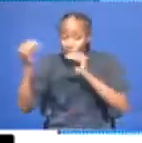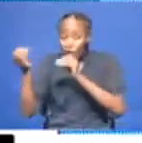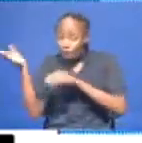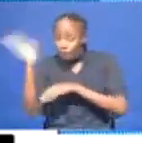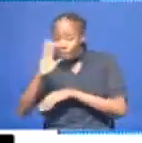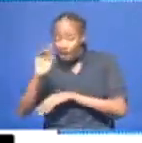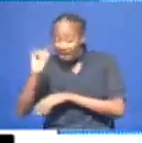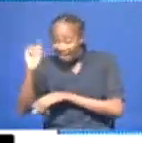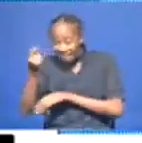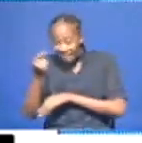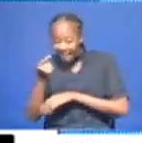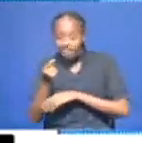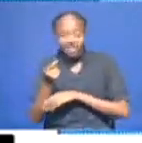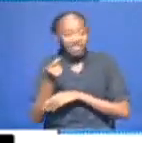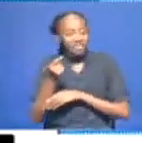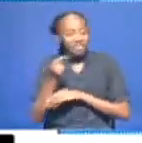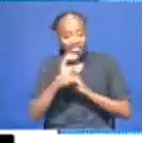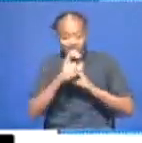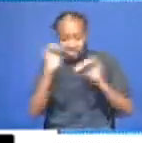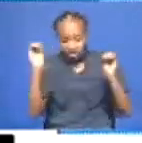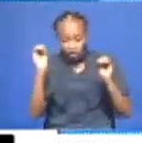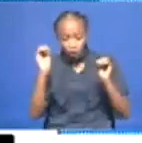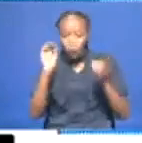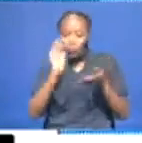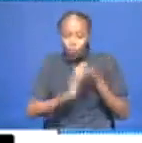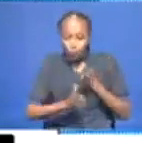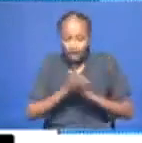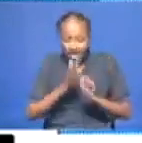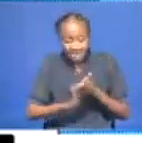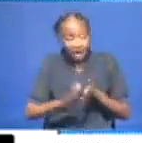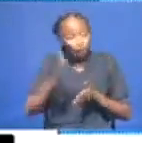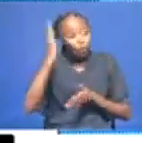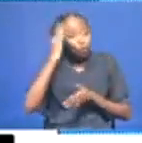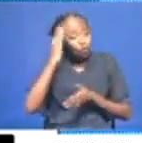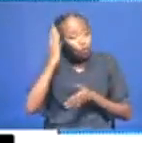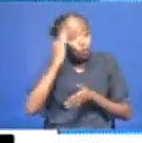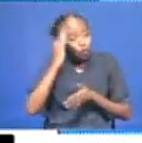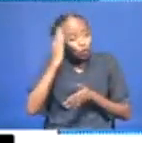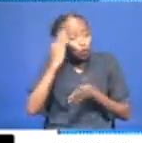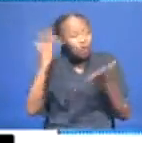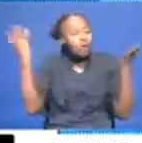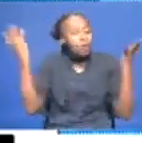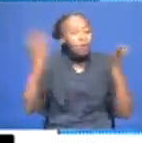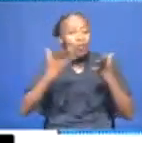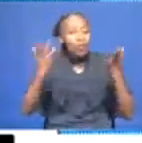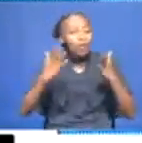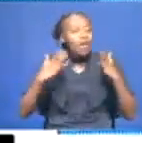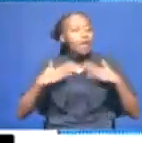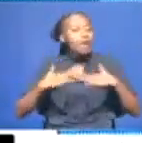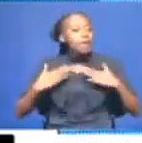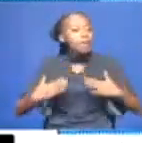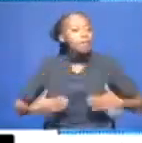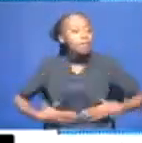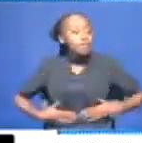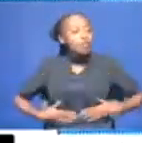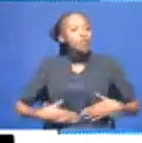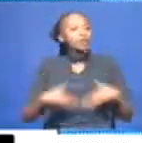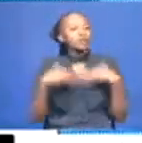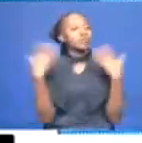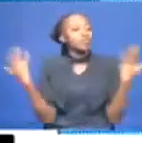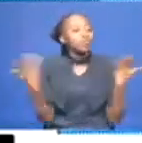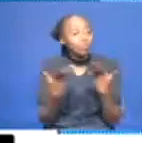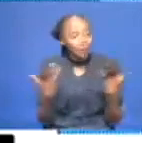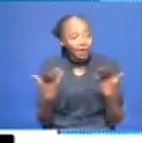Sierra Leone without knowing where our soldiers were killed, and I